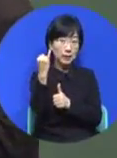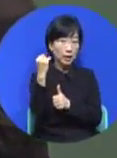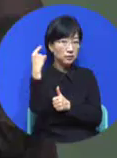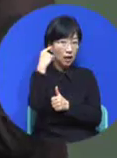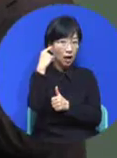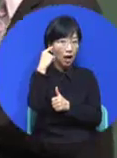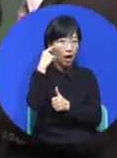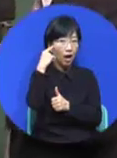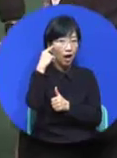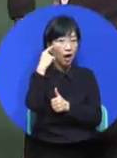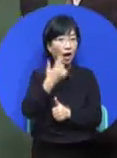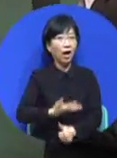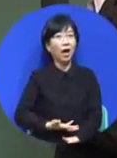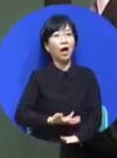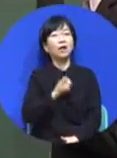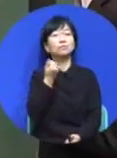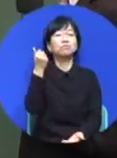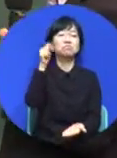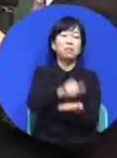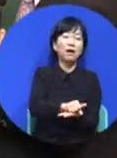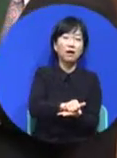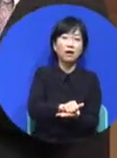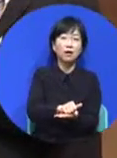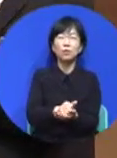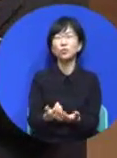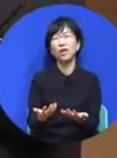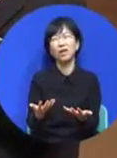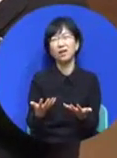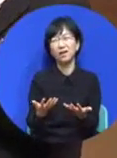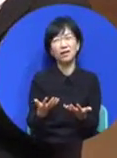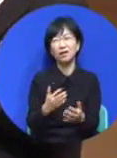my son. But what would my wife say? She would not leave me alone.